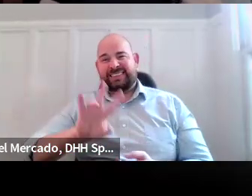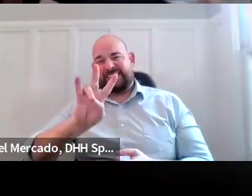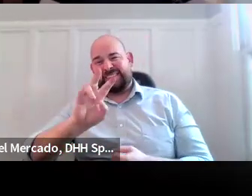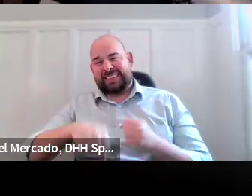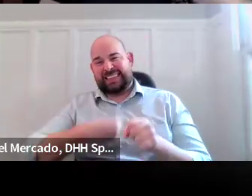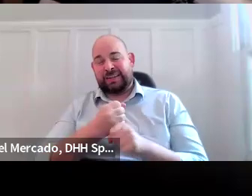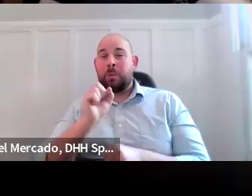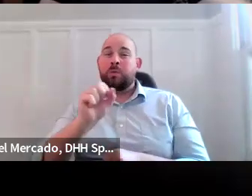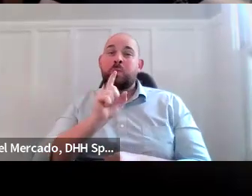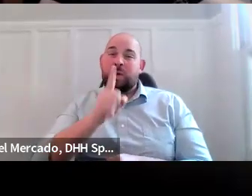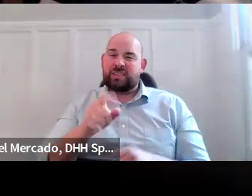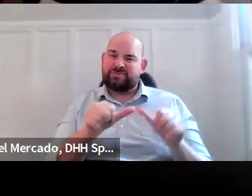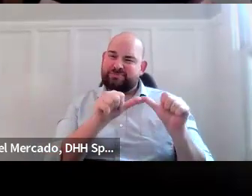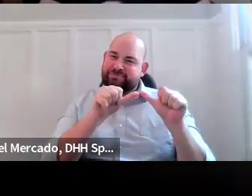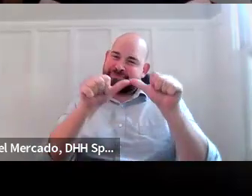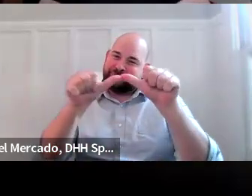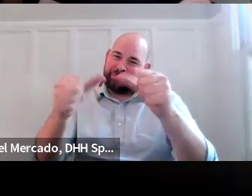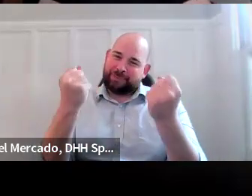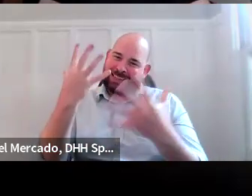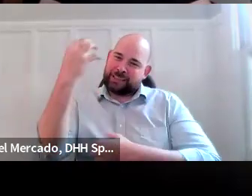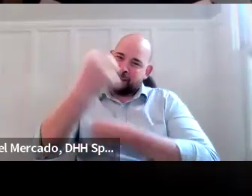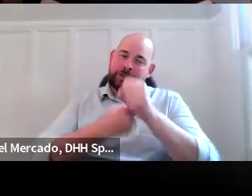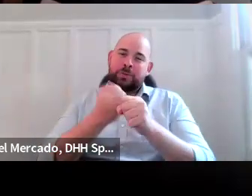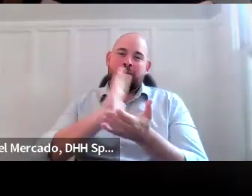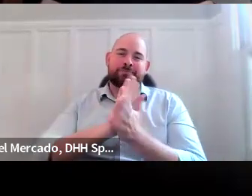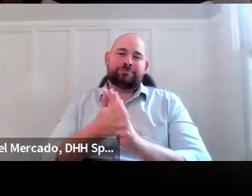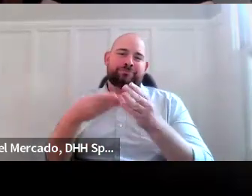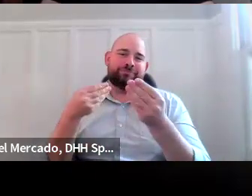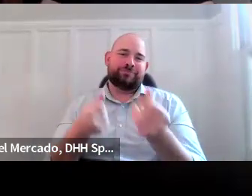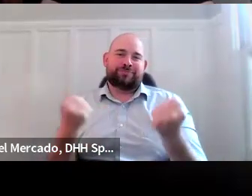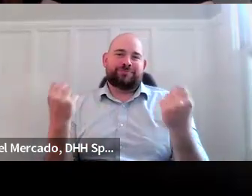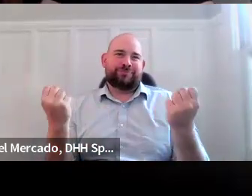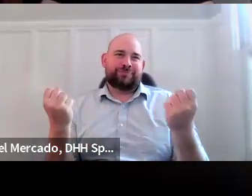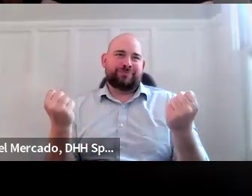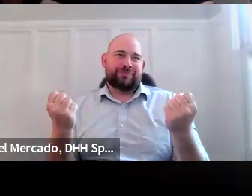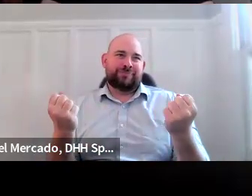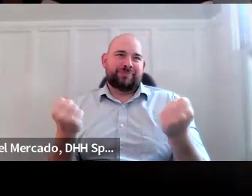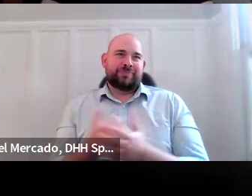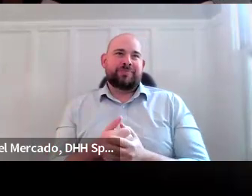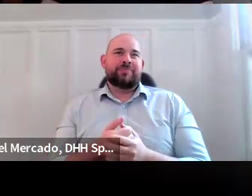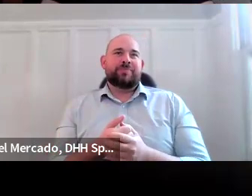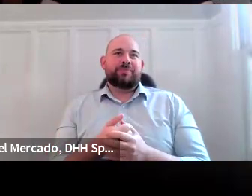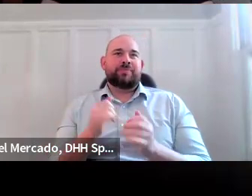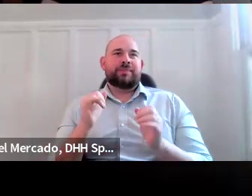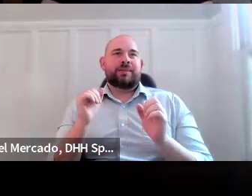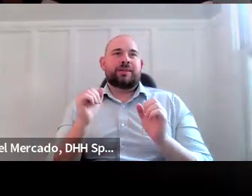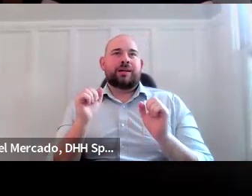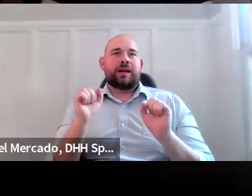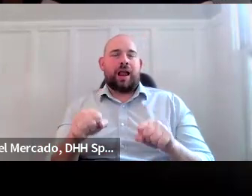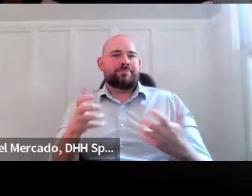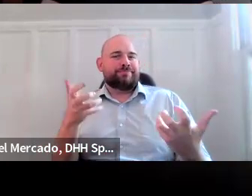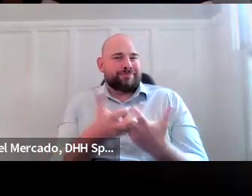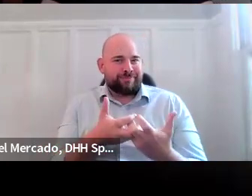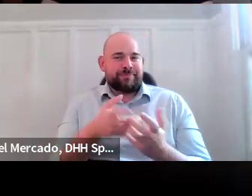ASL? It can typically be between 5 to 7 years and continuous effort to become truly